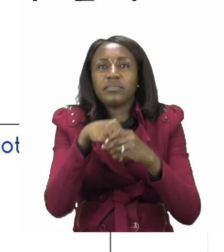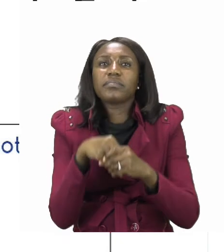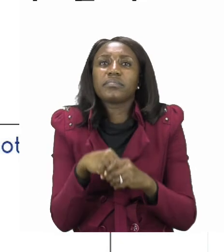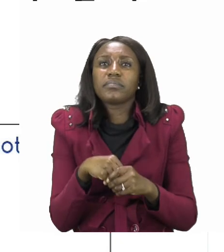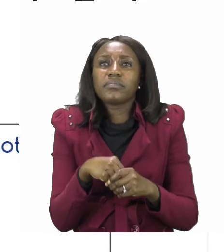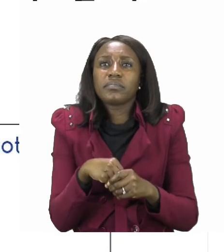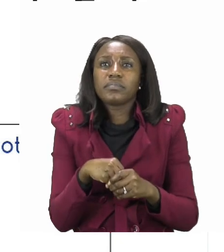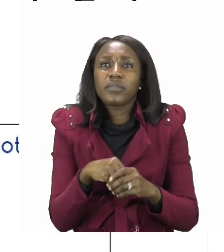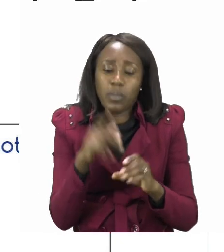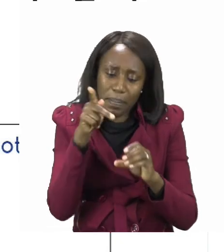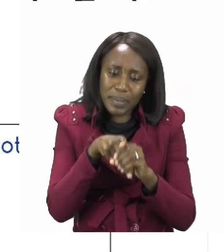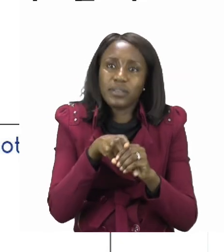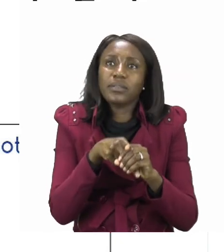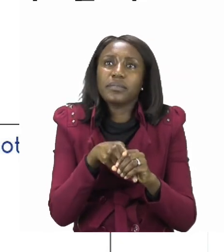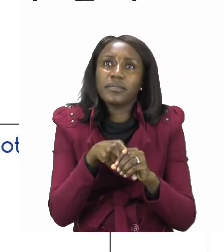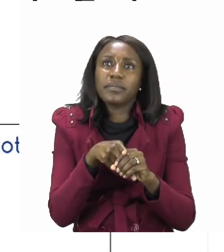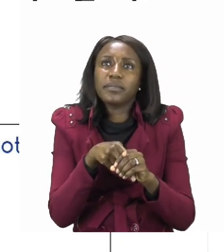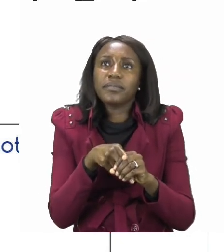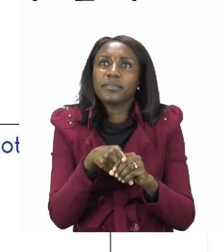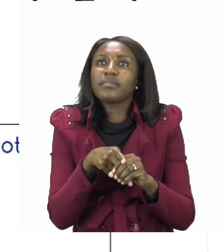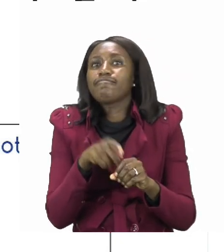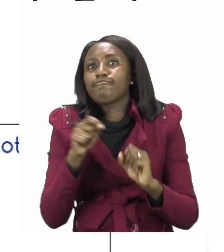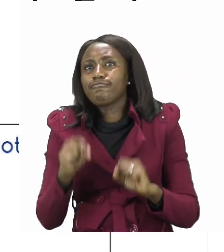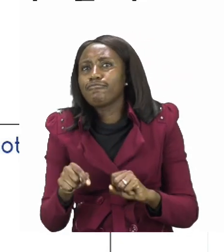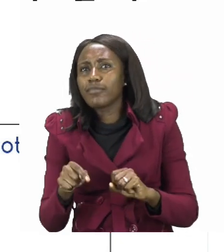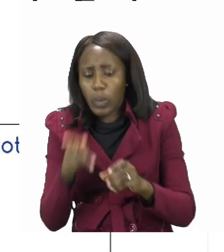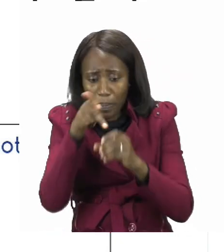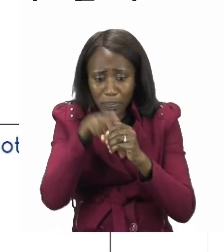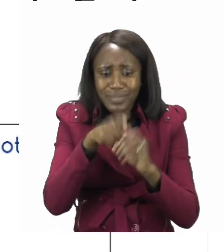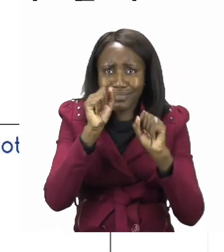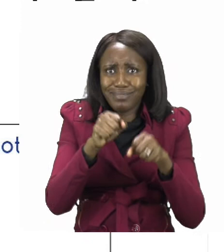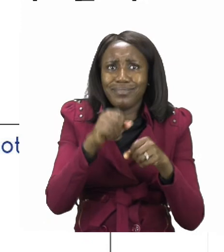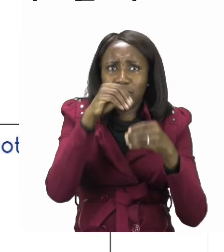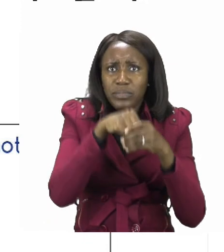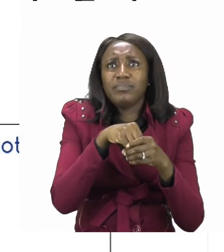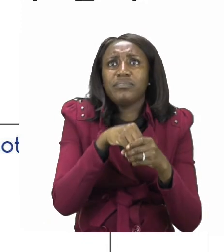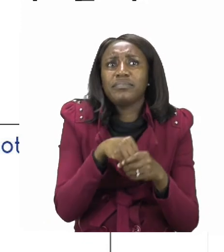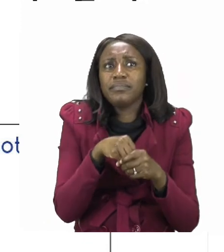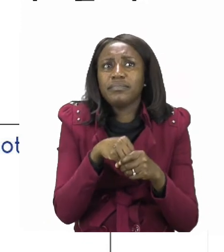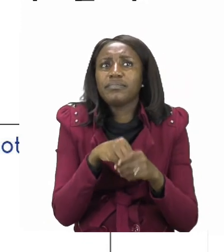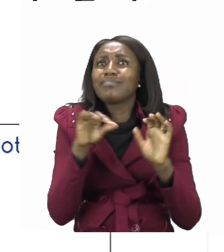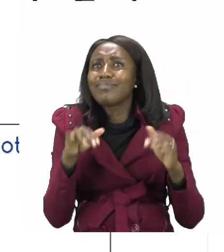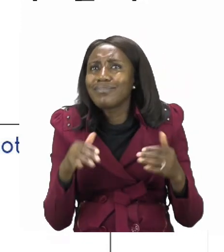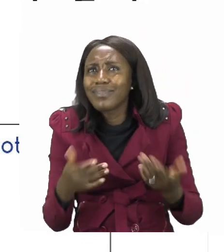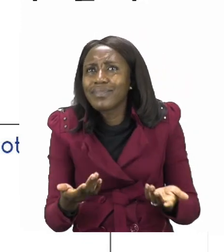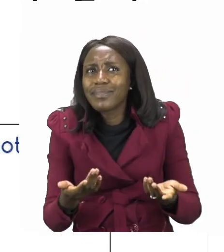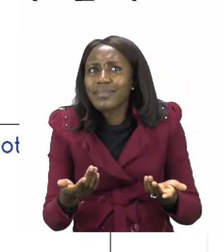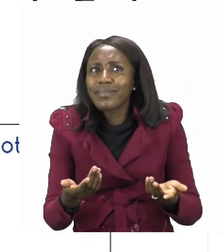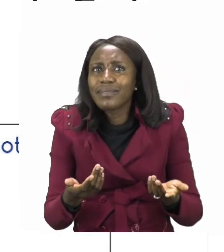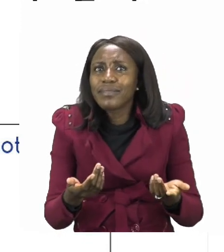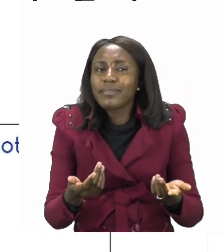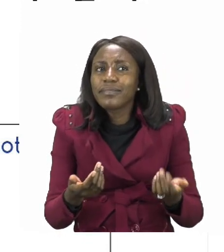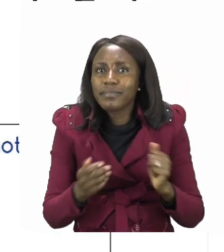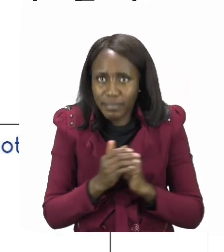Now the word participate needs to be in the sentence. But before that, in order for us to change the sentence